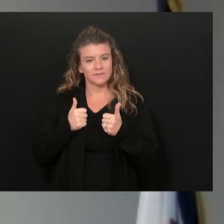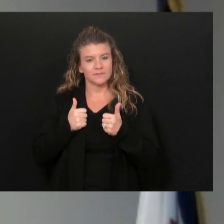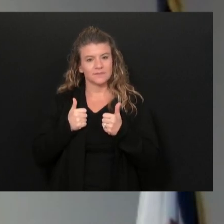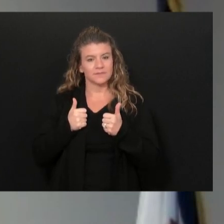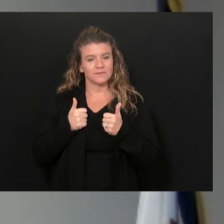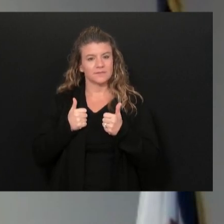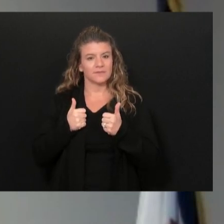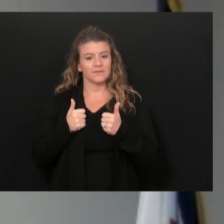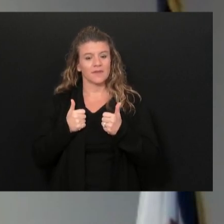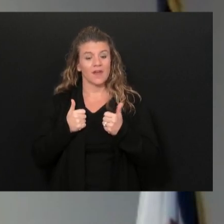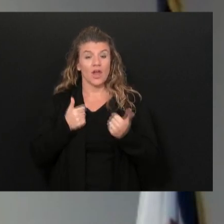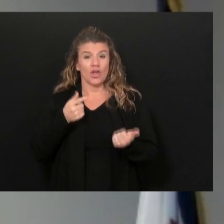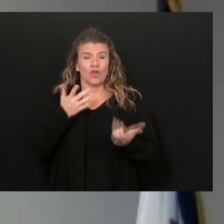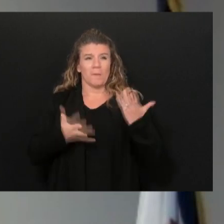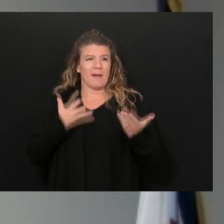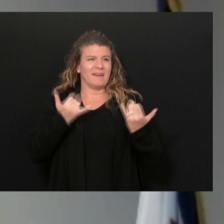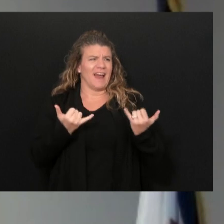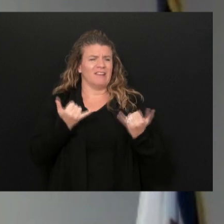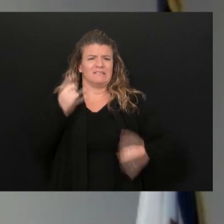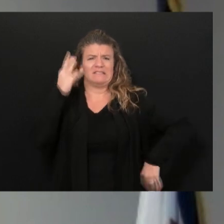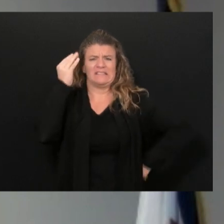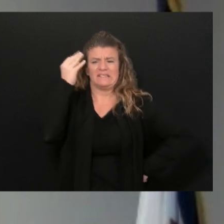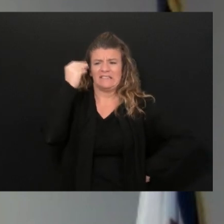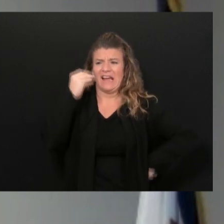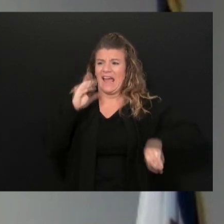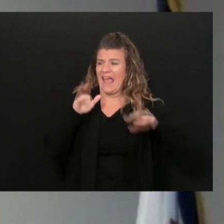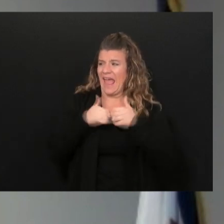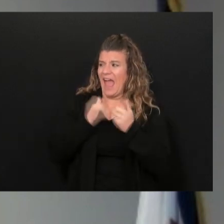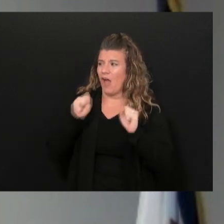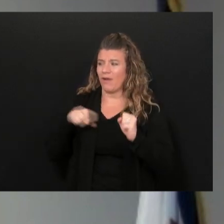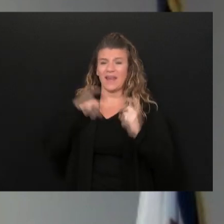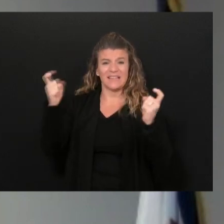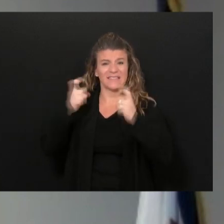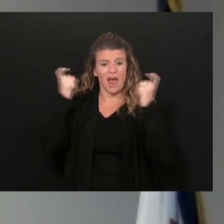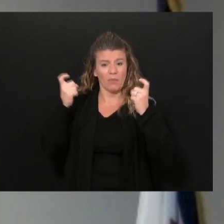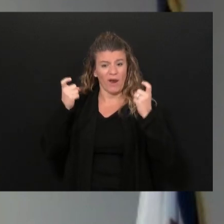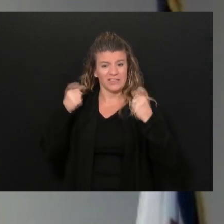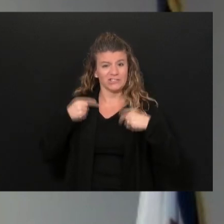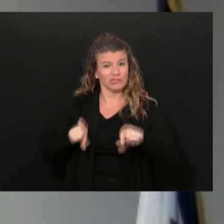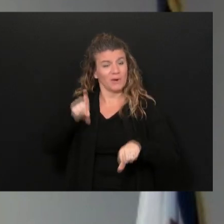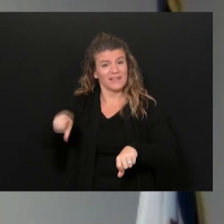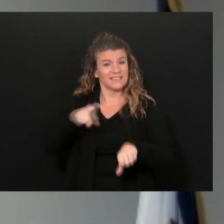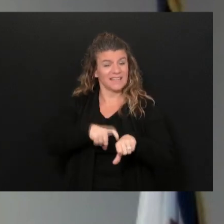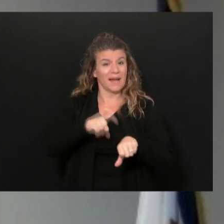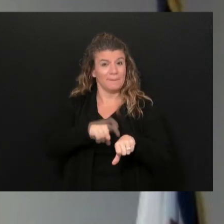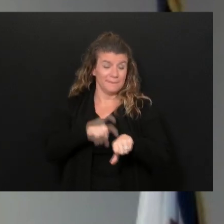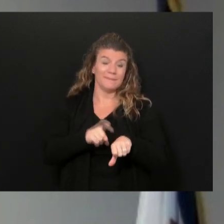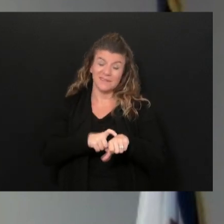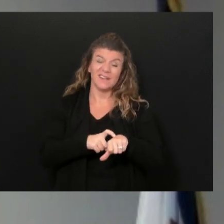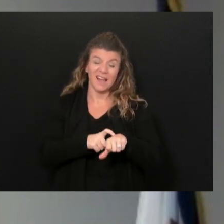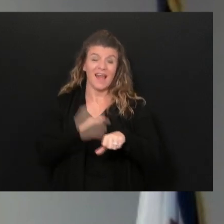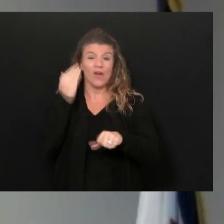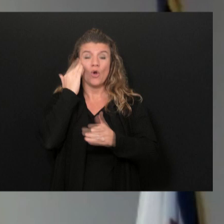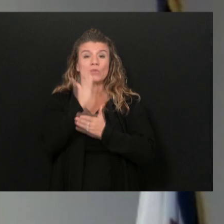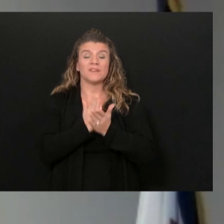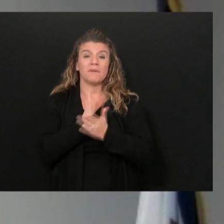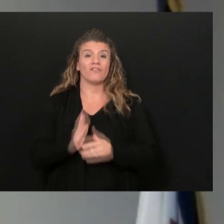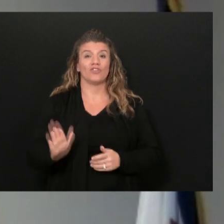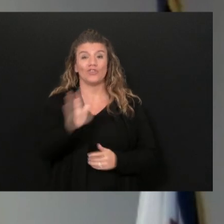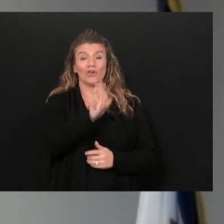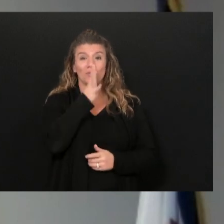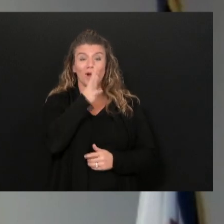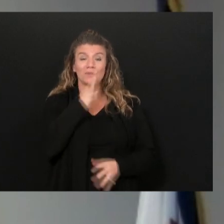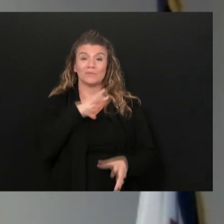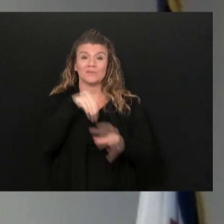You may be wondering how to celebrate Mother's Day in the midst of this pandemic, especially those mothers who are at high